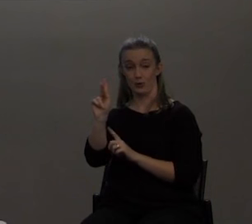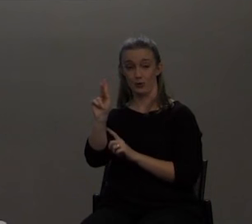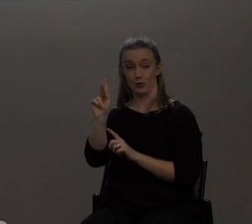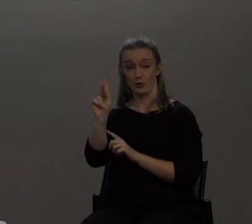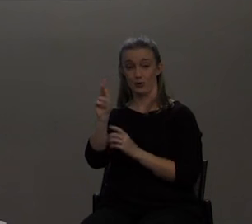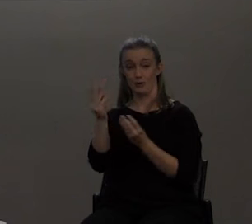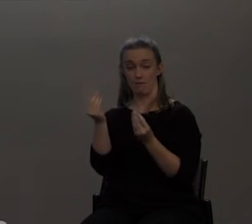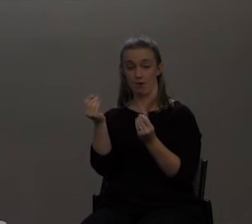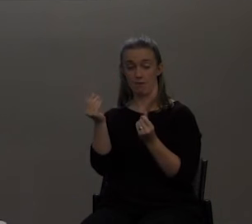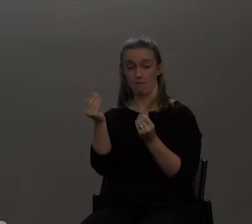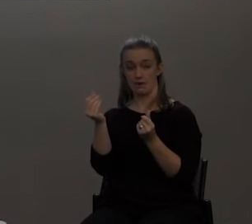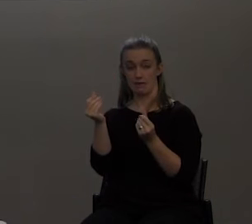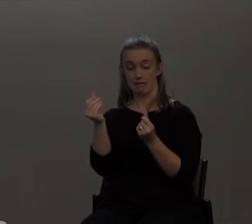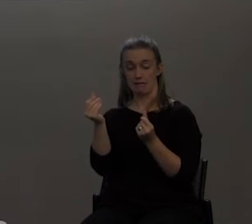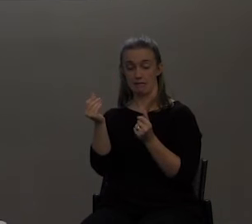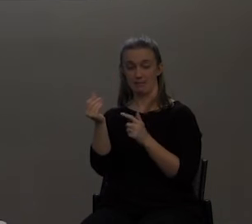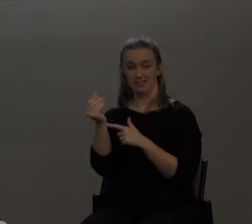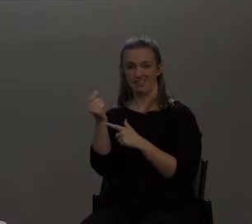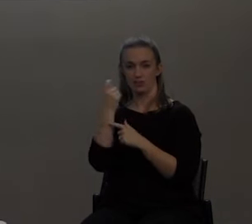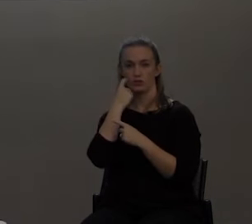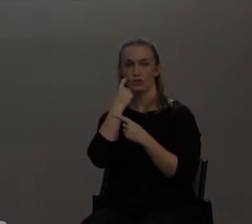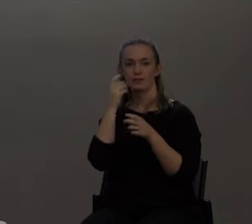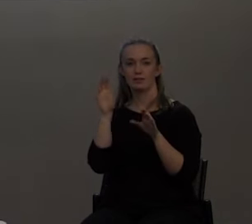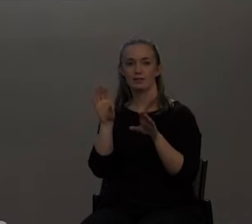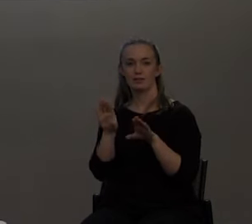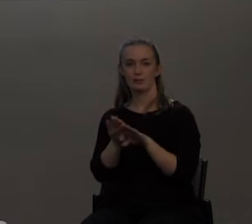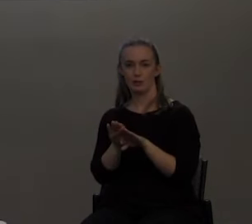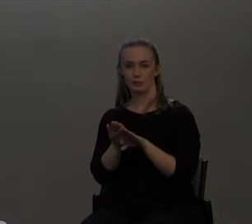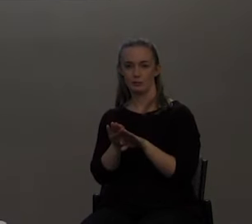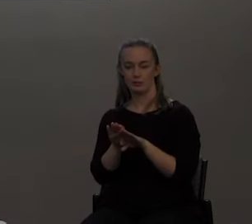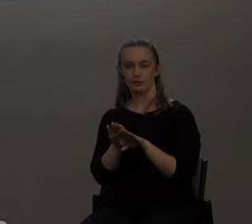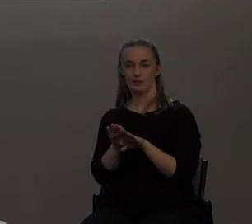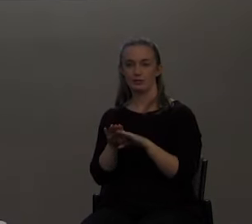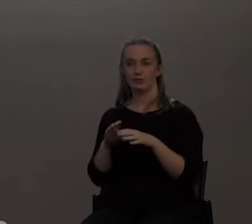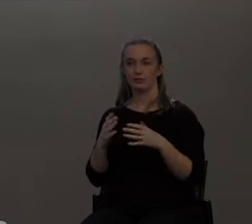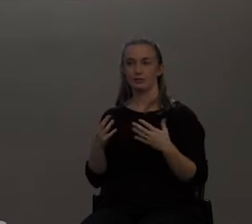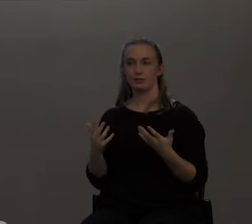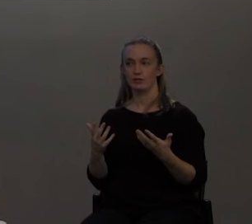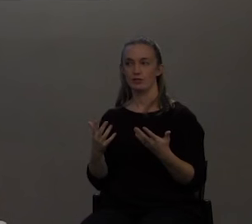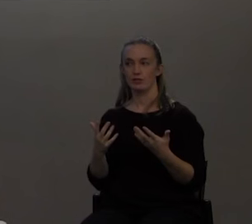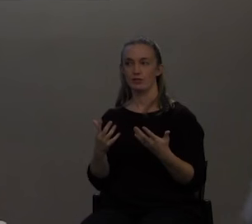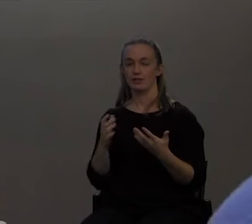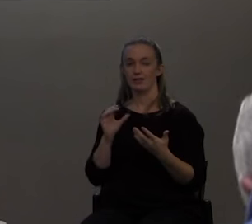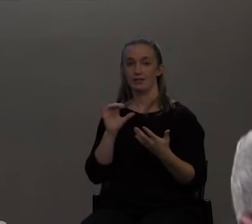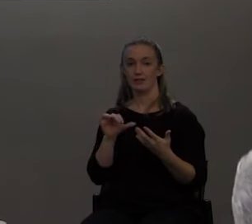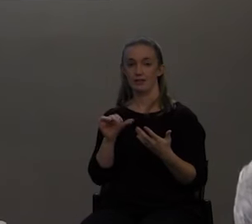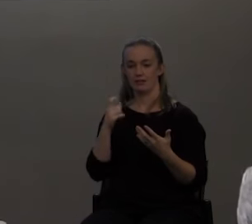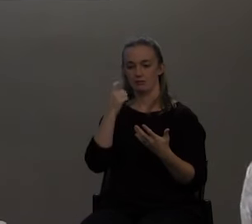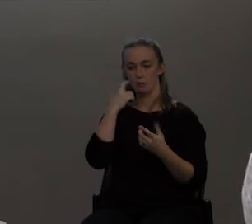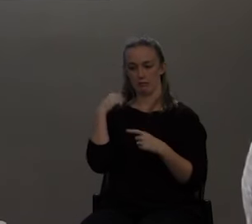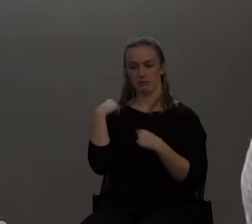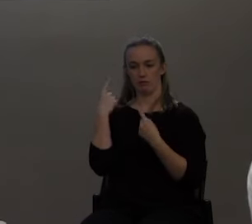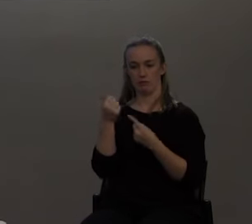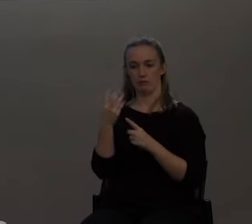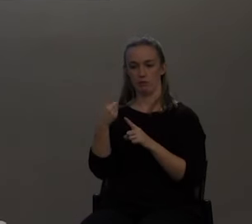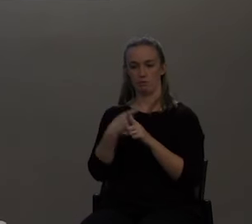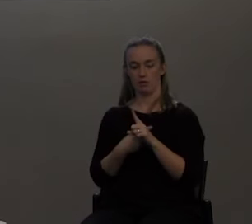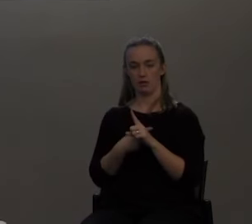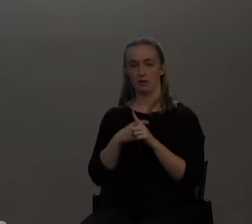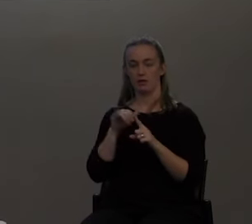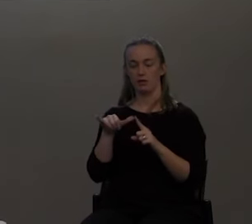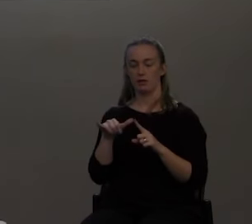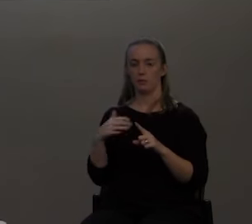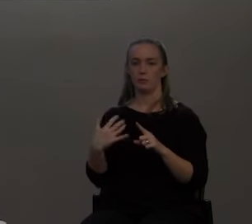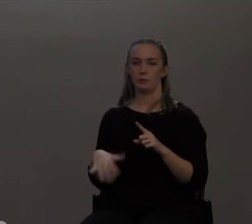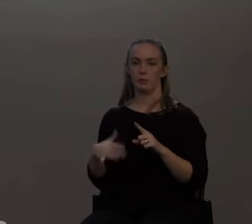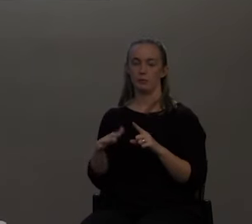Lexmark property, they just closed, and so that in recent months, and so that has really impacted